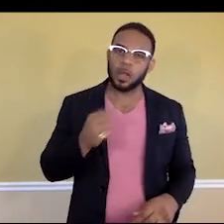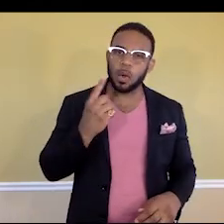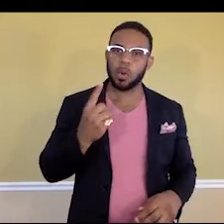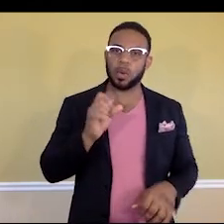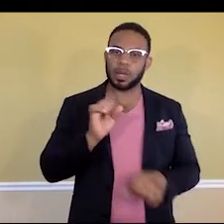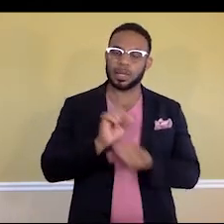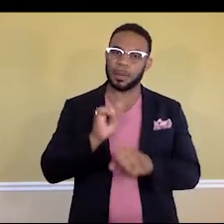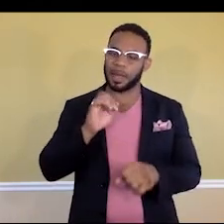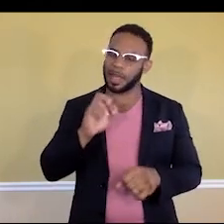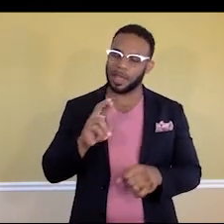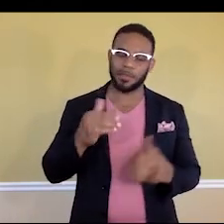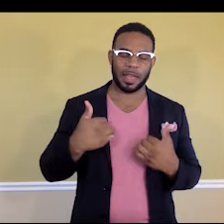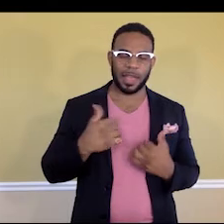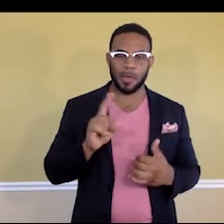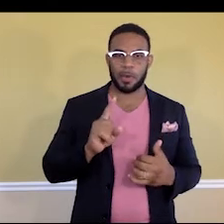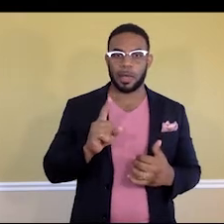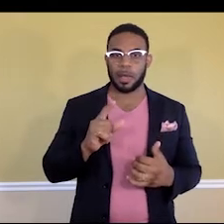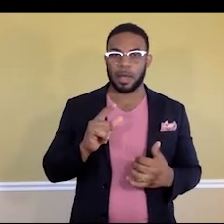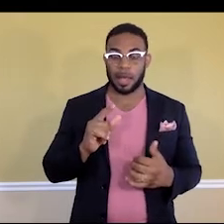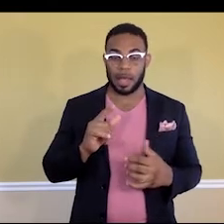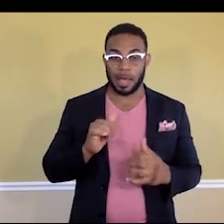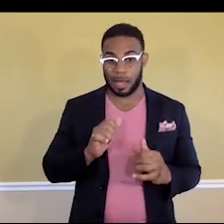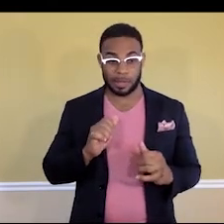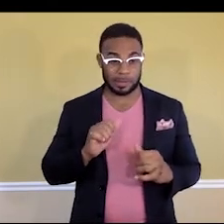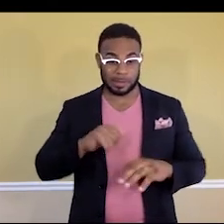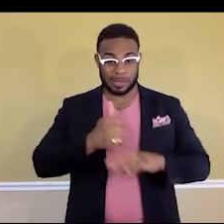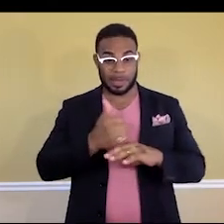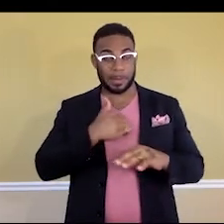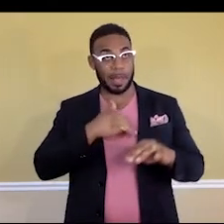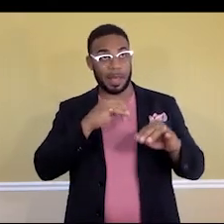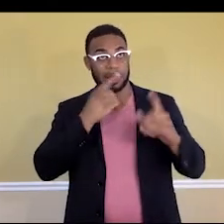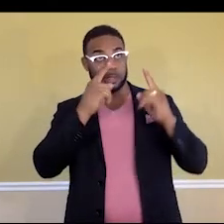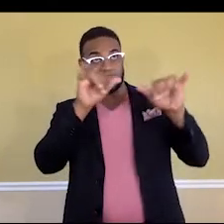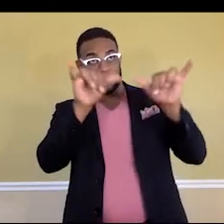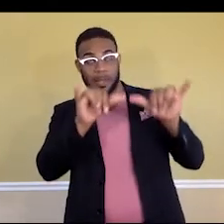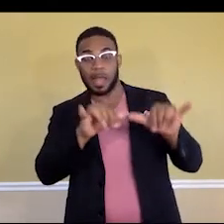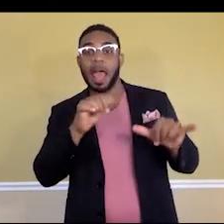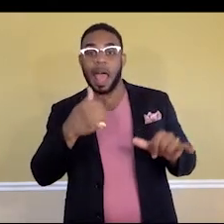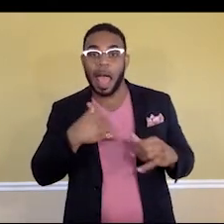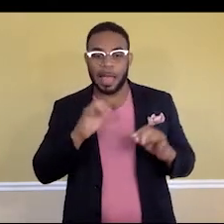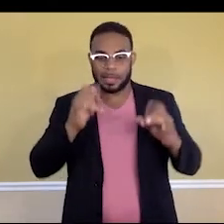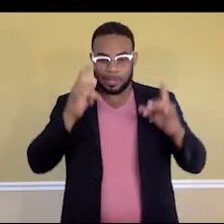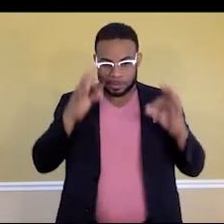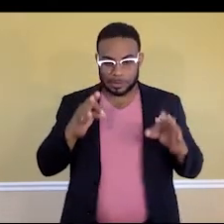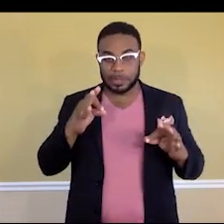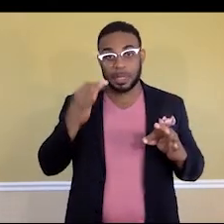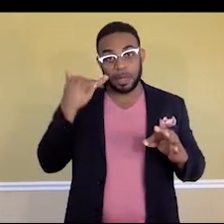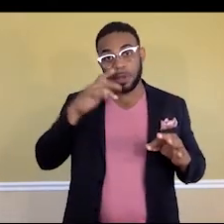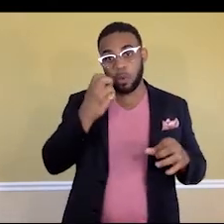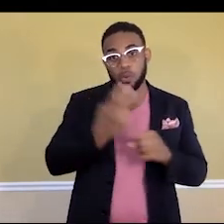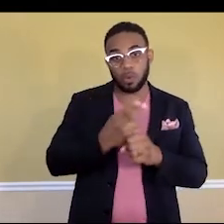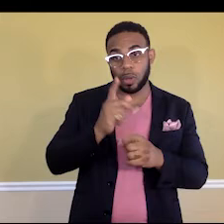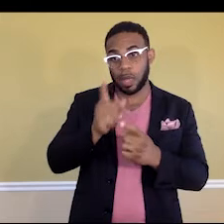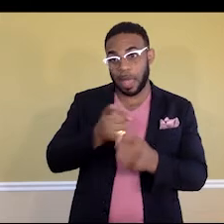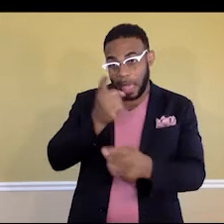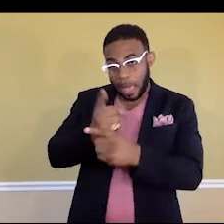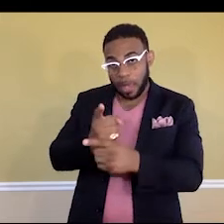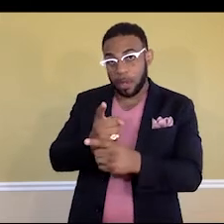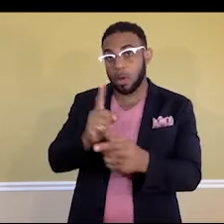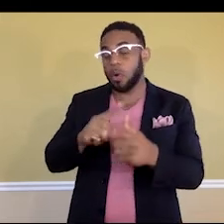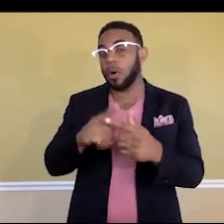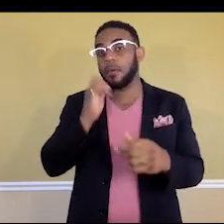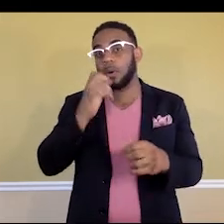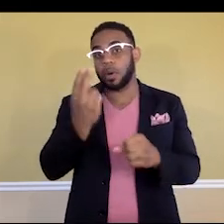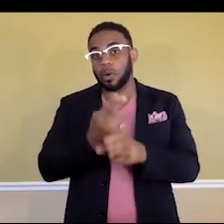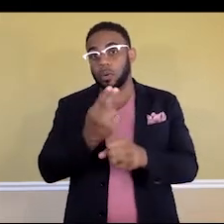only job I've ever had where I get to set my success metric. I get to say if I'm going to use accuracy or